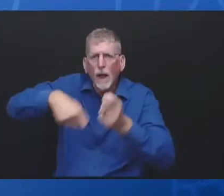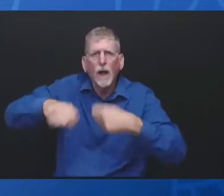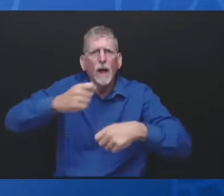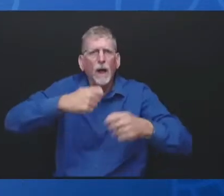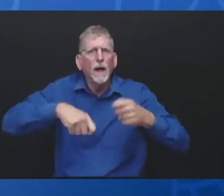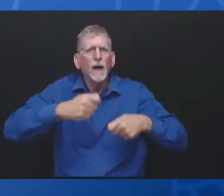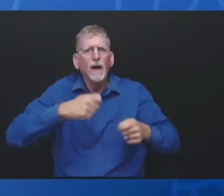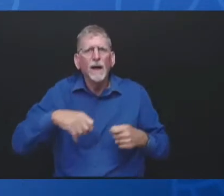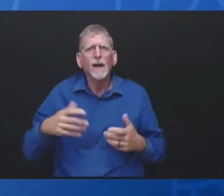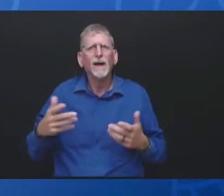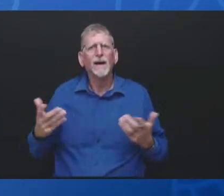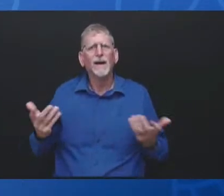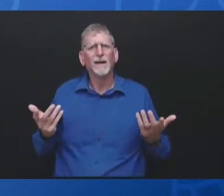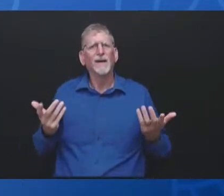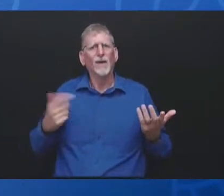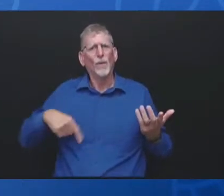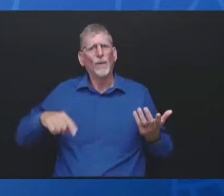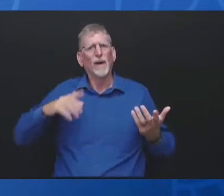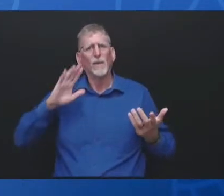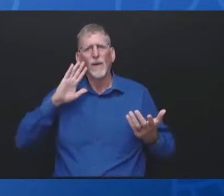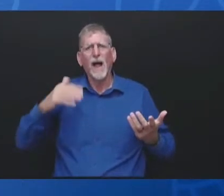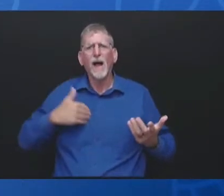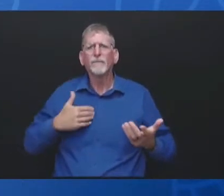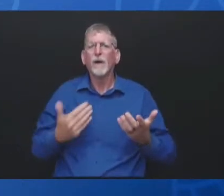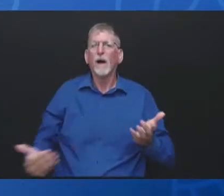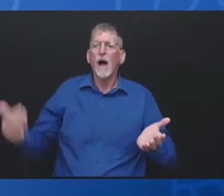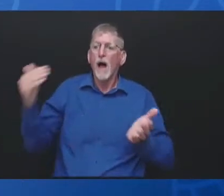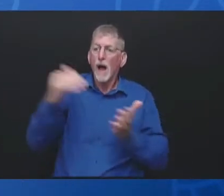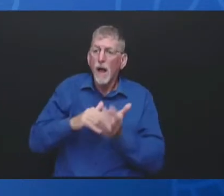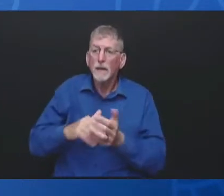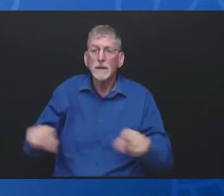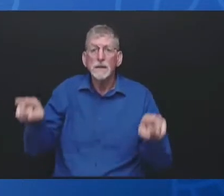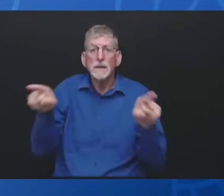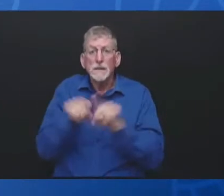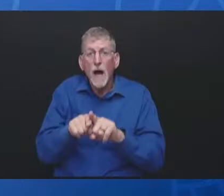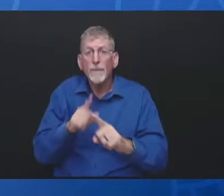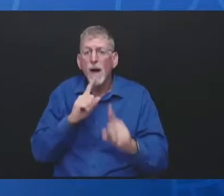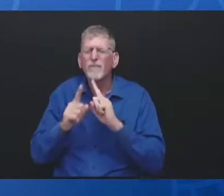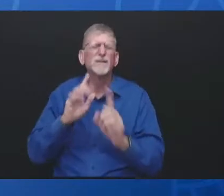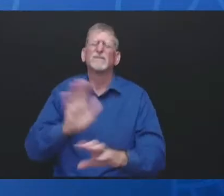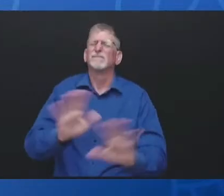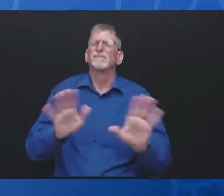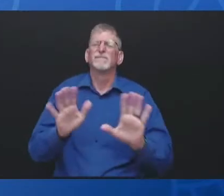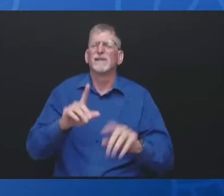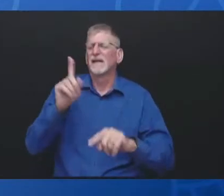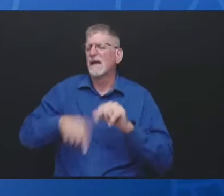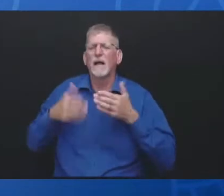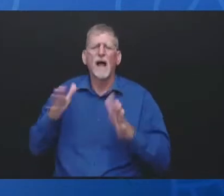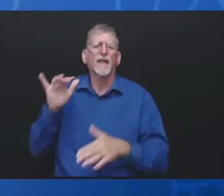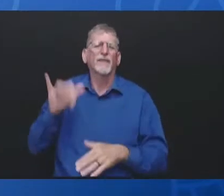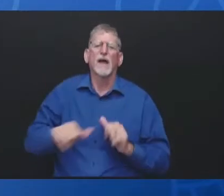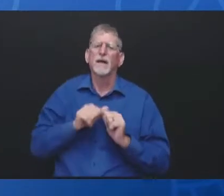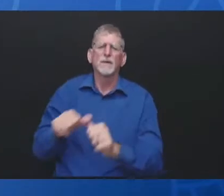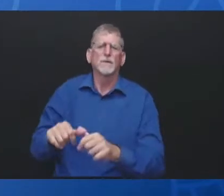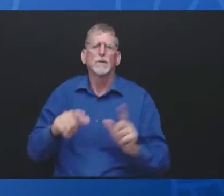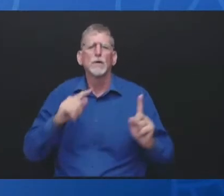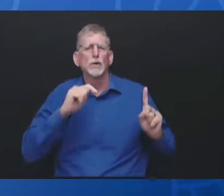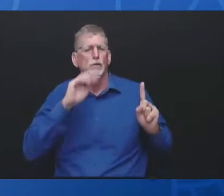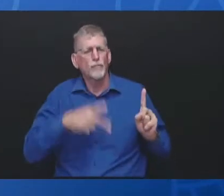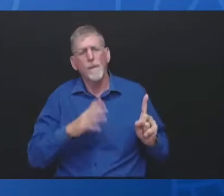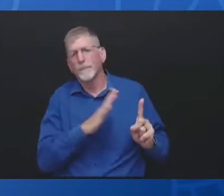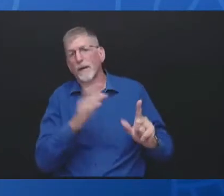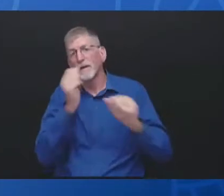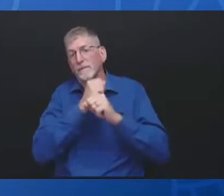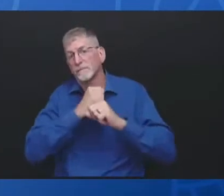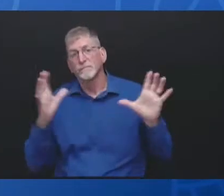having the same conversation. We can't allow that to continue. That is President Trump's understanding and vision of the change that needs to occur.